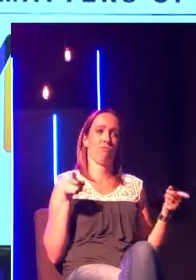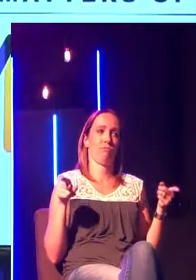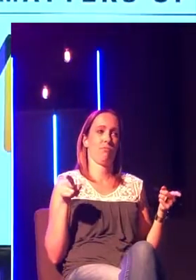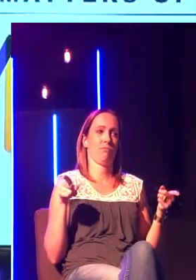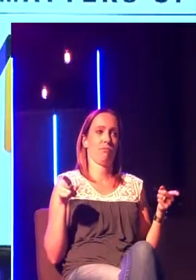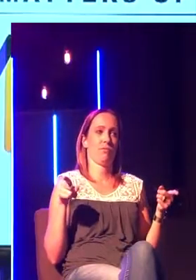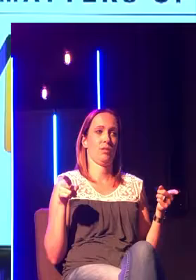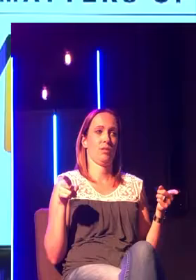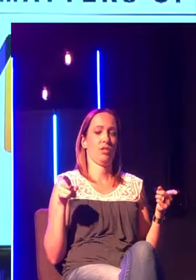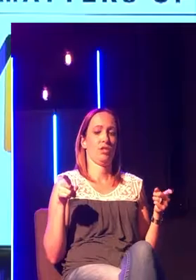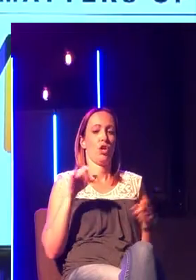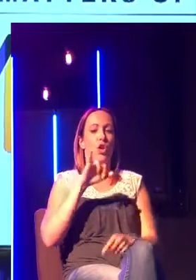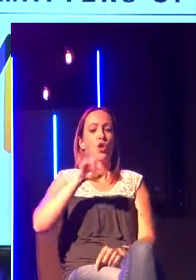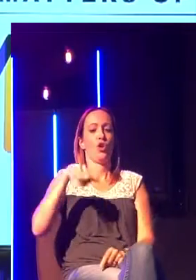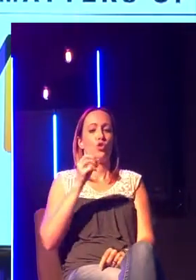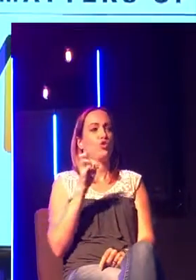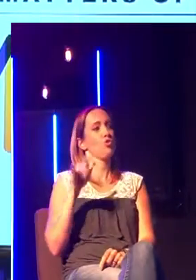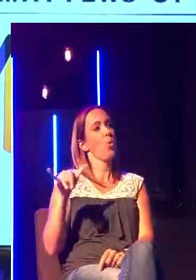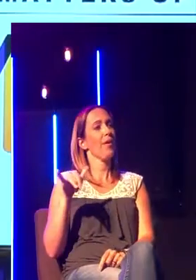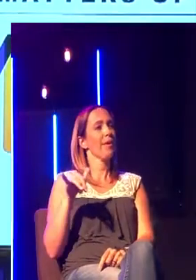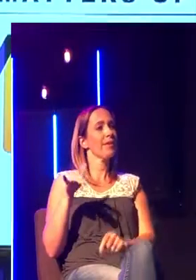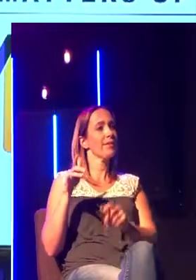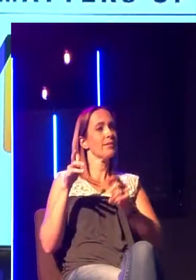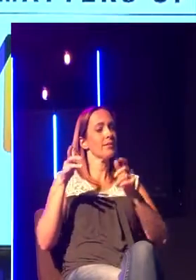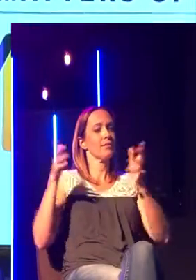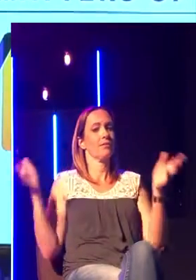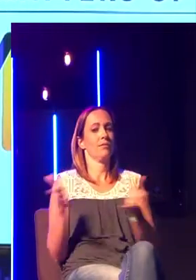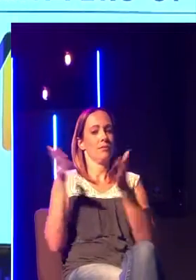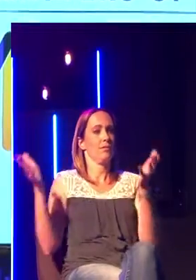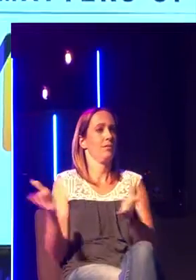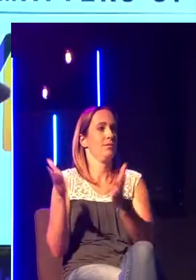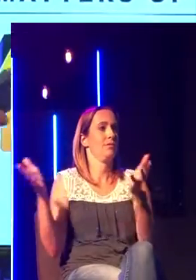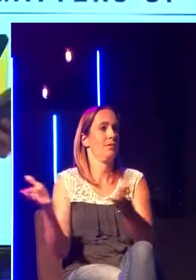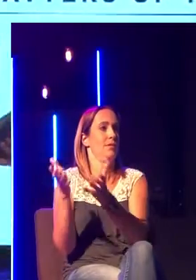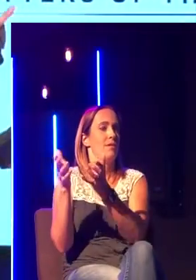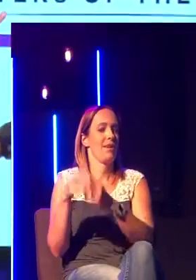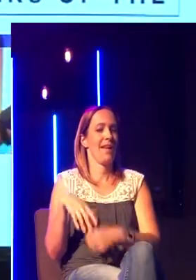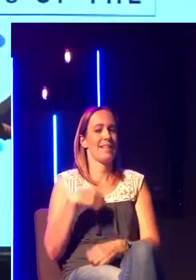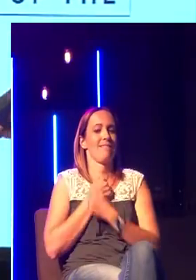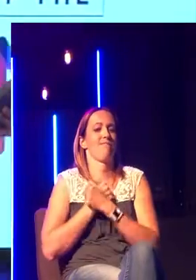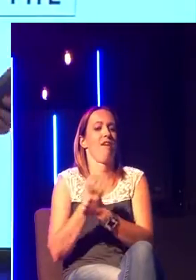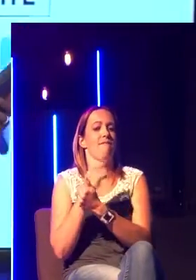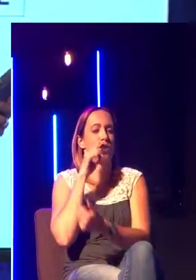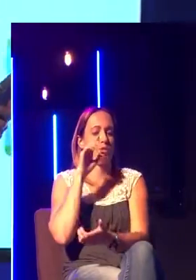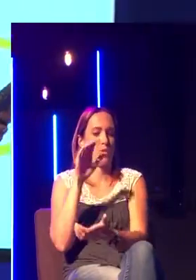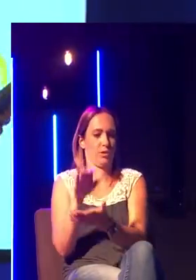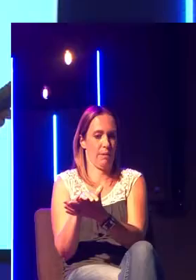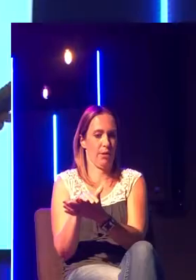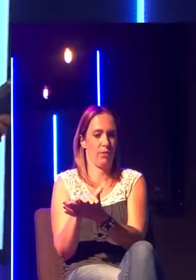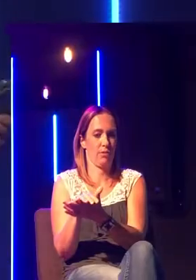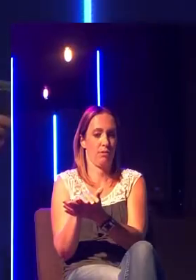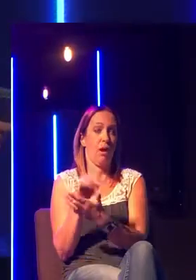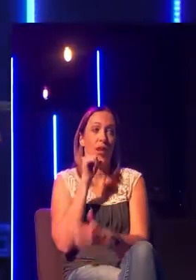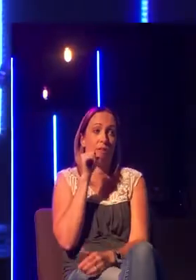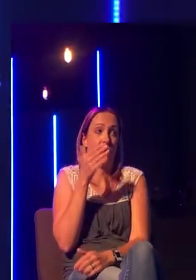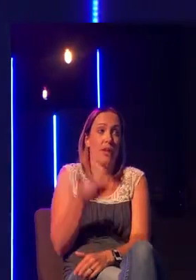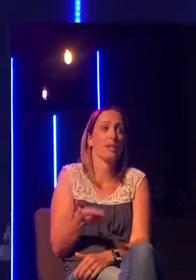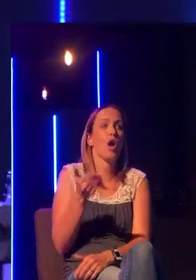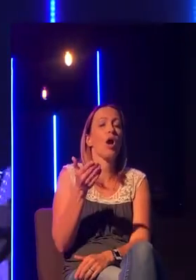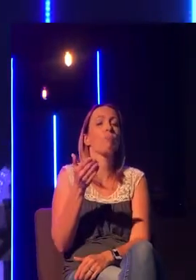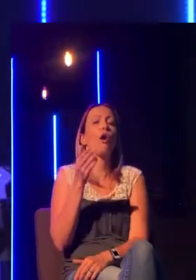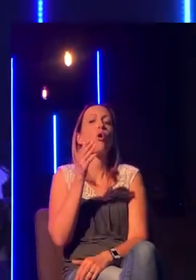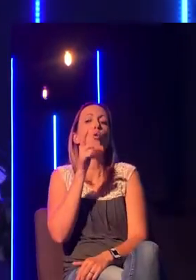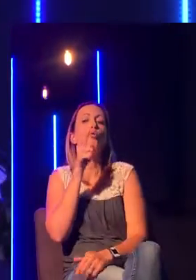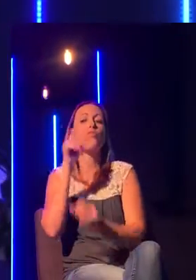is proactive happiness. It's seeing what can be. It's loving your spouse, not as they are, but who they could